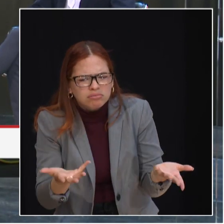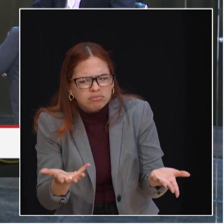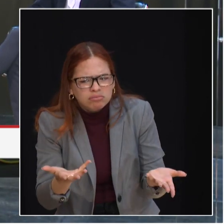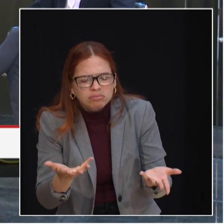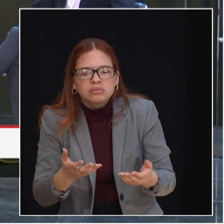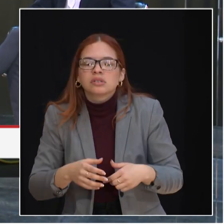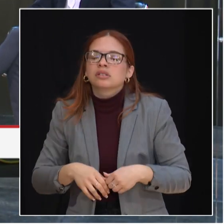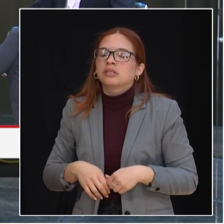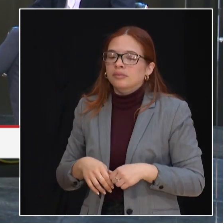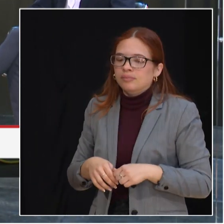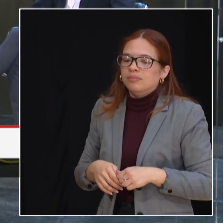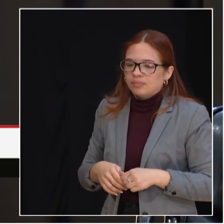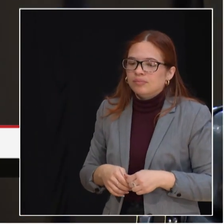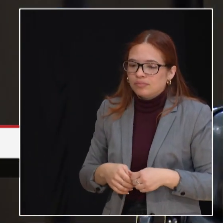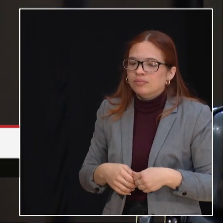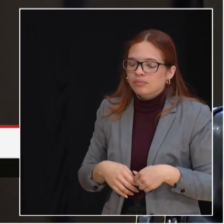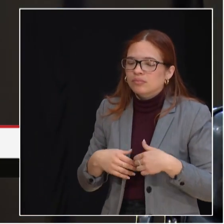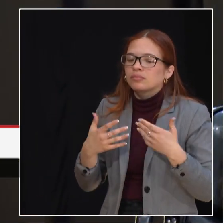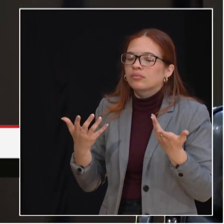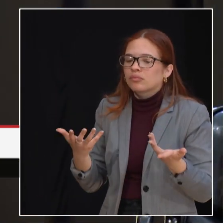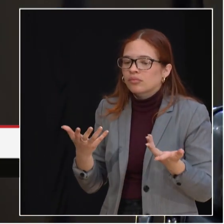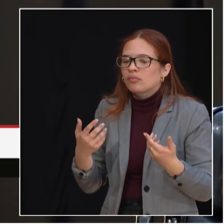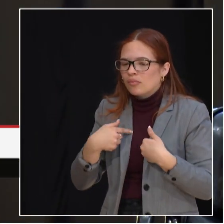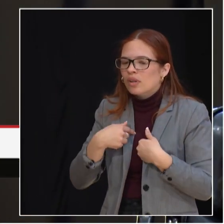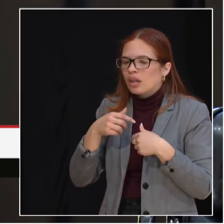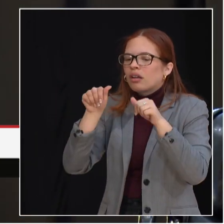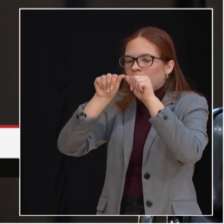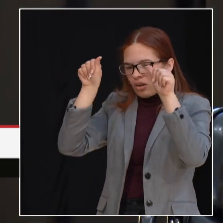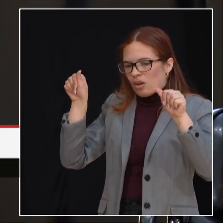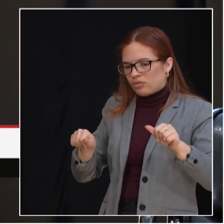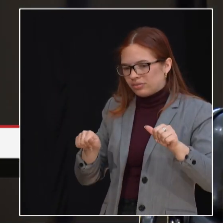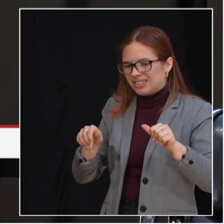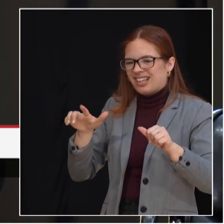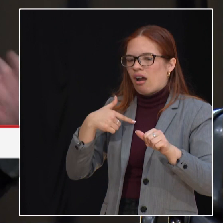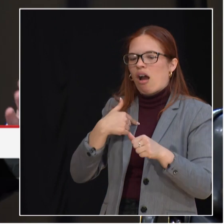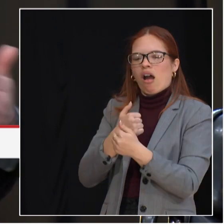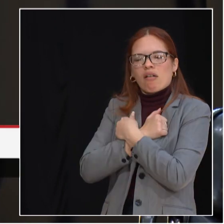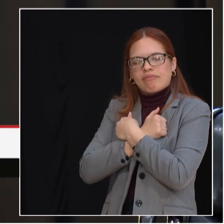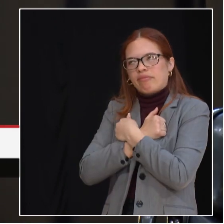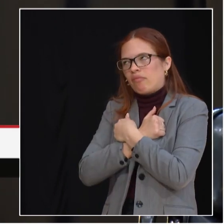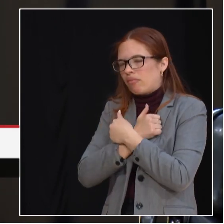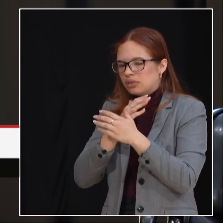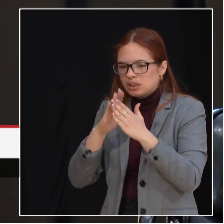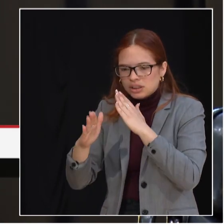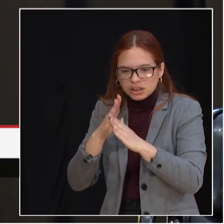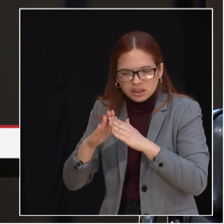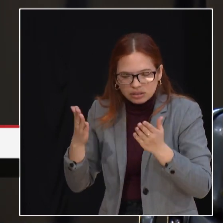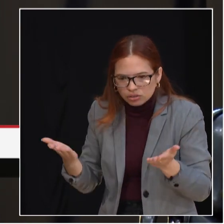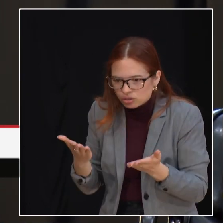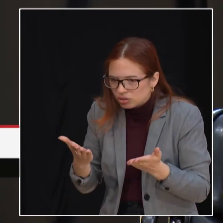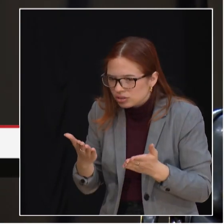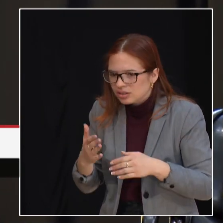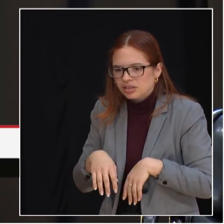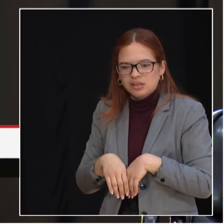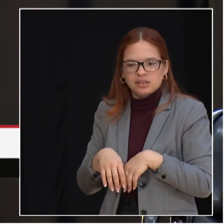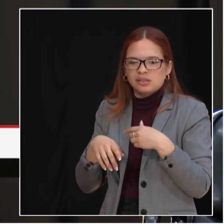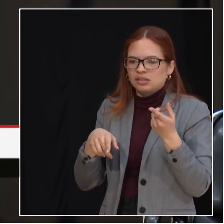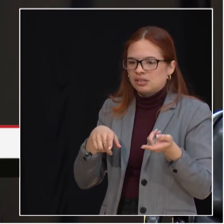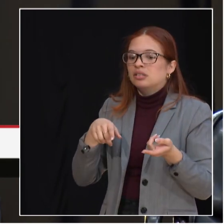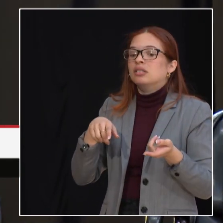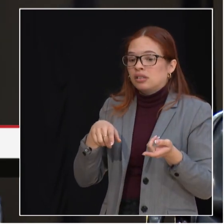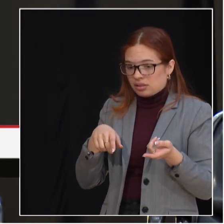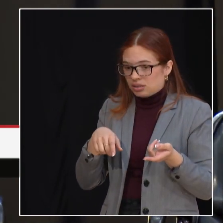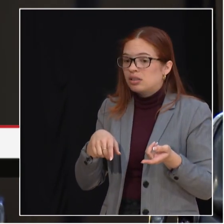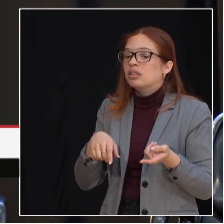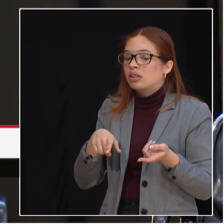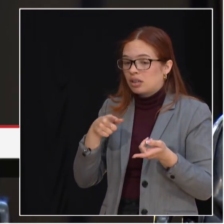architects, so we love cities. And so to relocate from the suburbs into the city, that's a big deal. It's a big deal for our